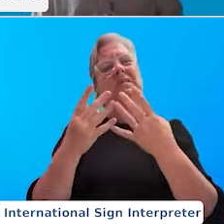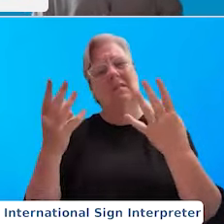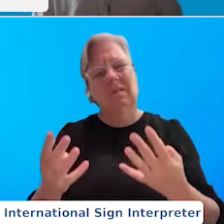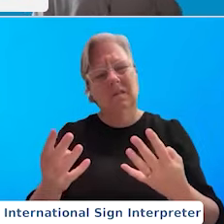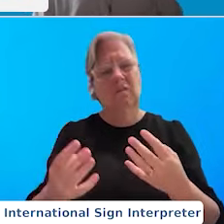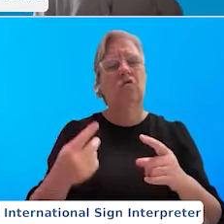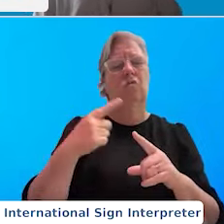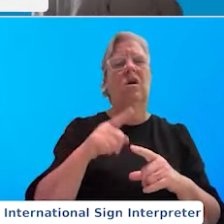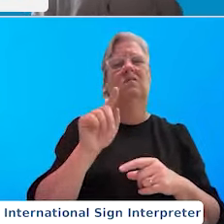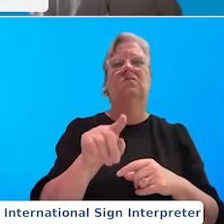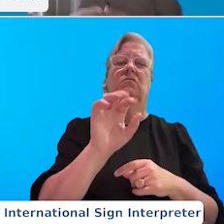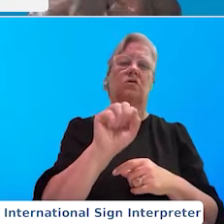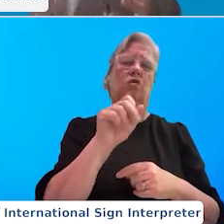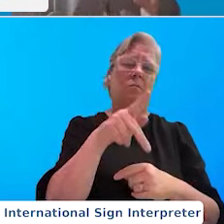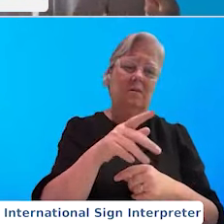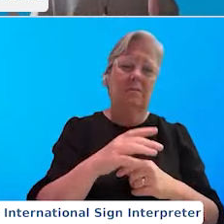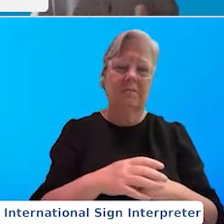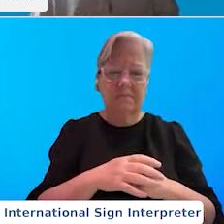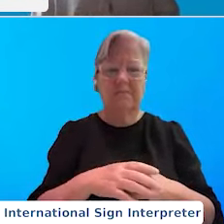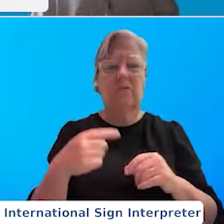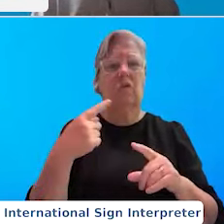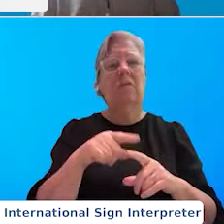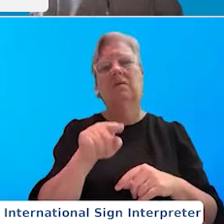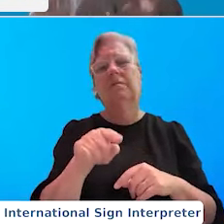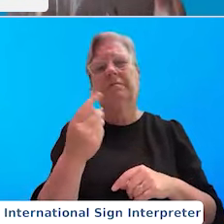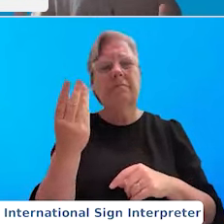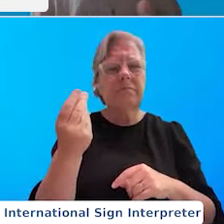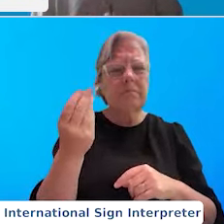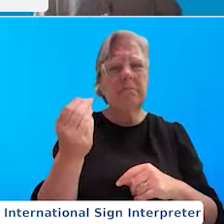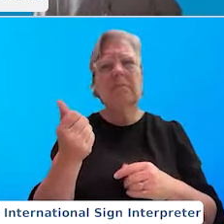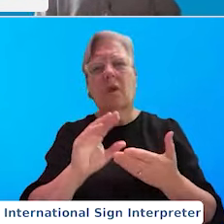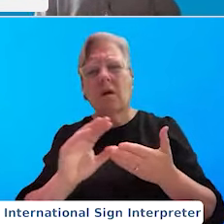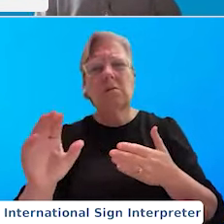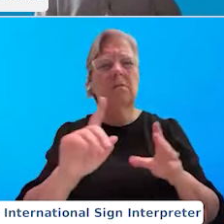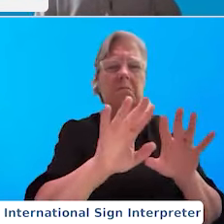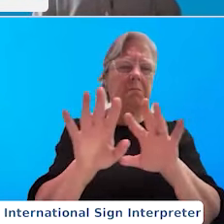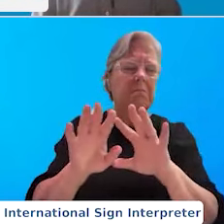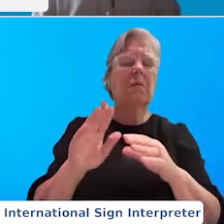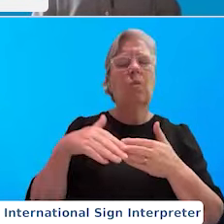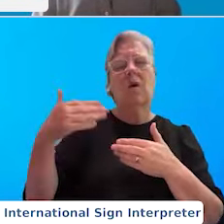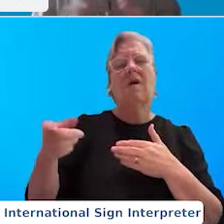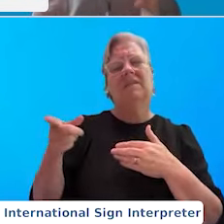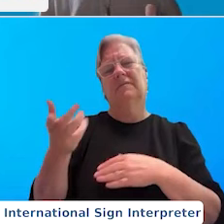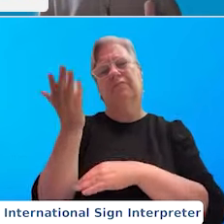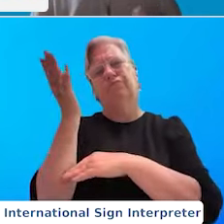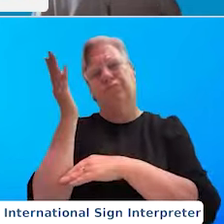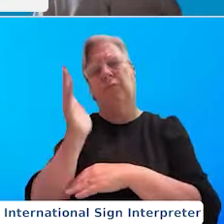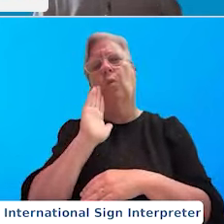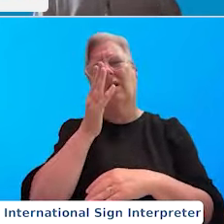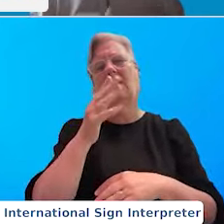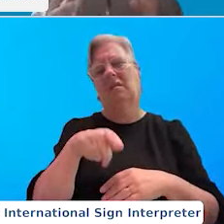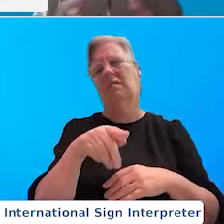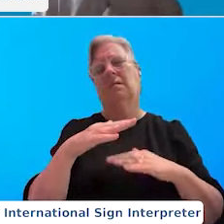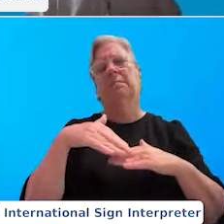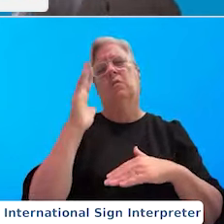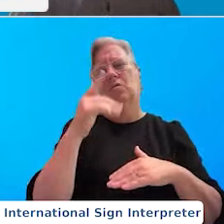inclusive services in health, education, employment, for instance. We looked at care and support